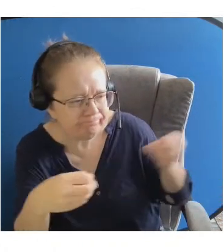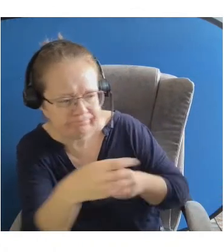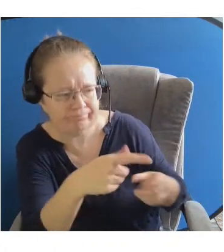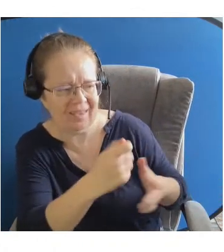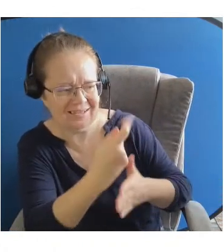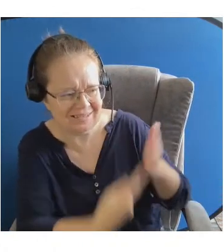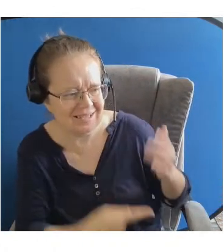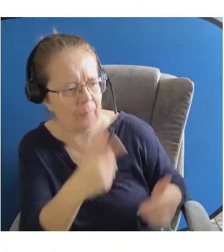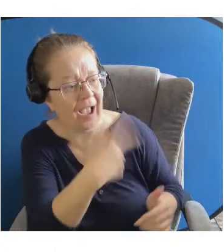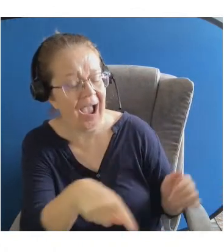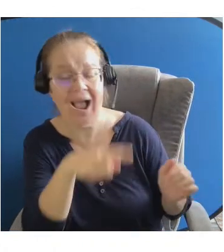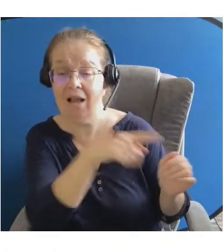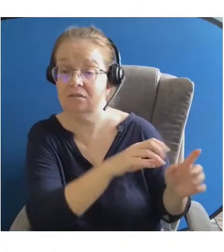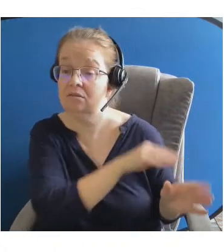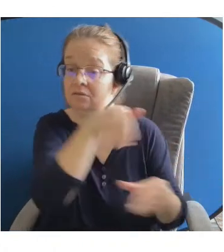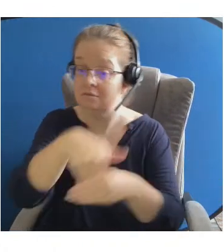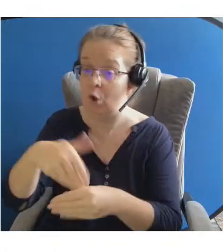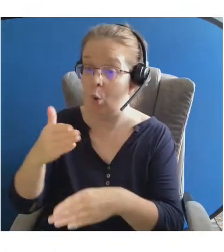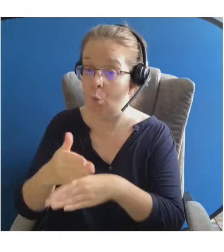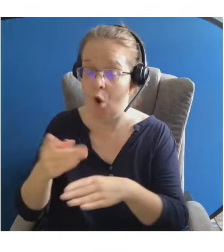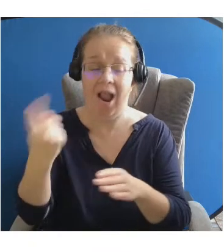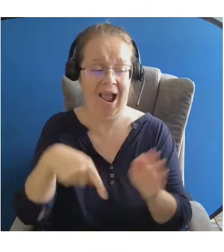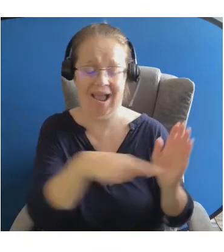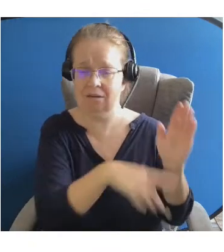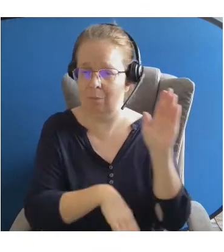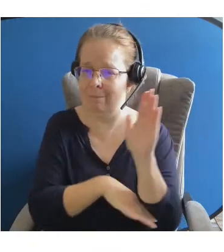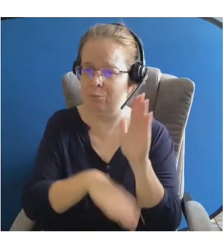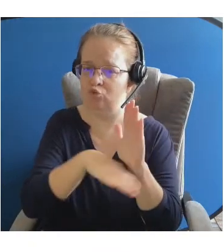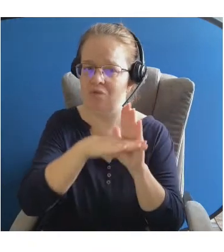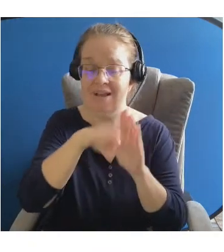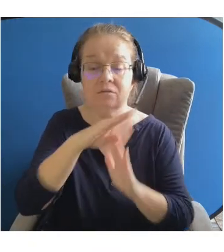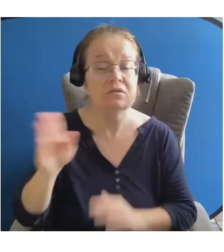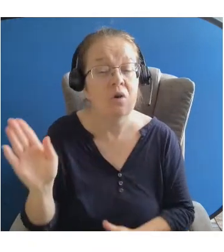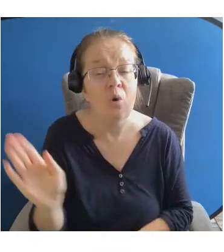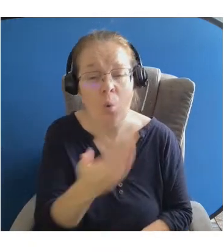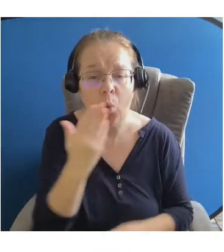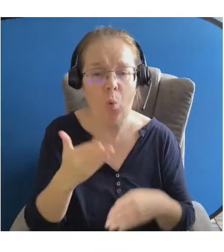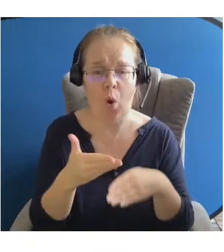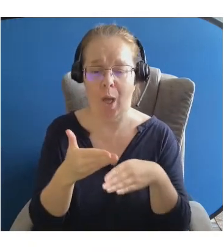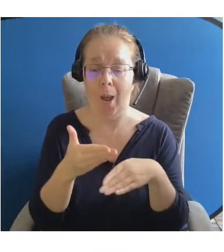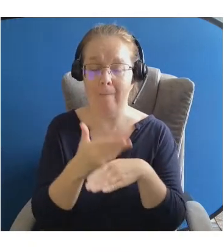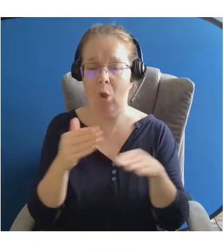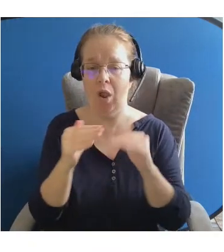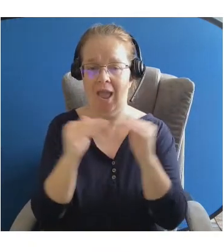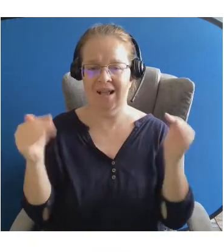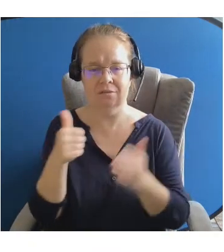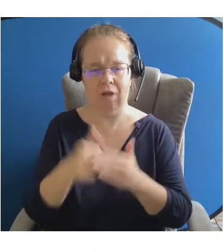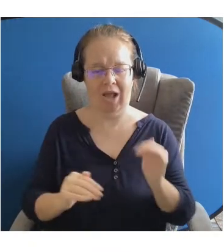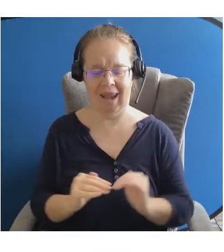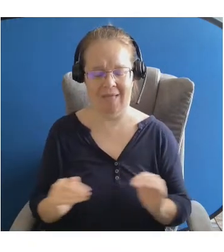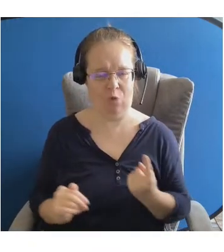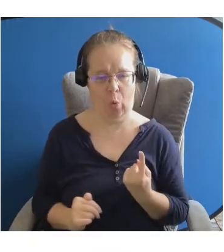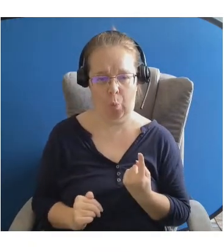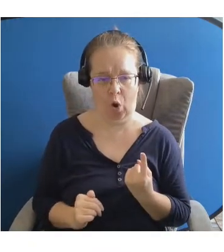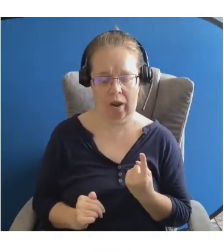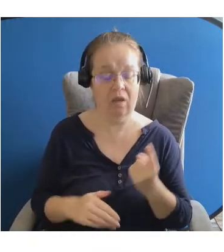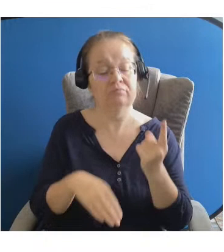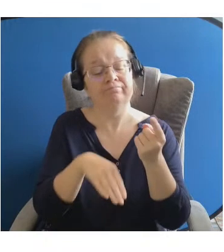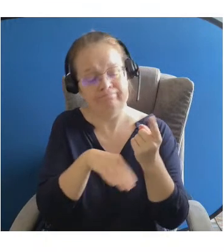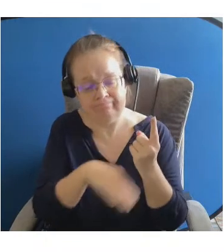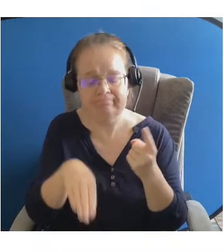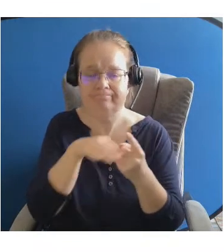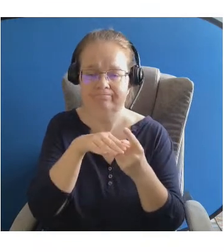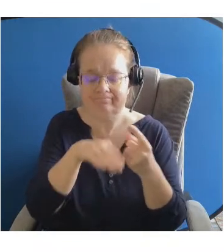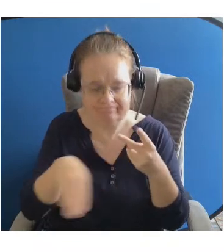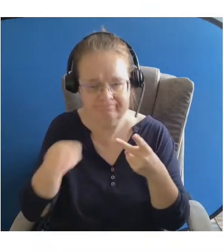disabled people in work. All employers start at level 1 in the scheme and progress through the scheme very